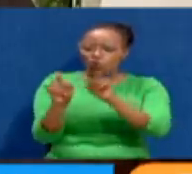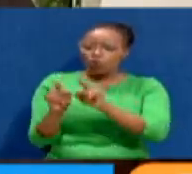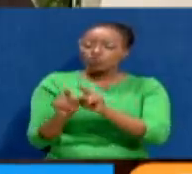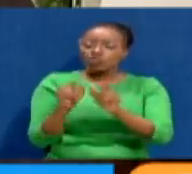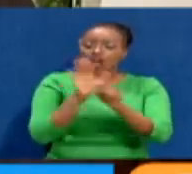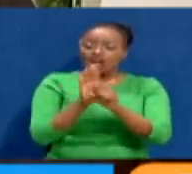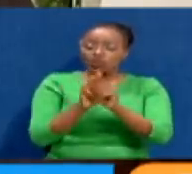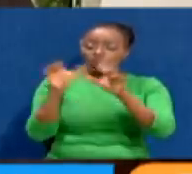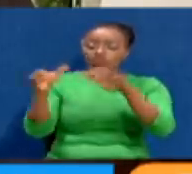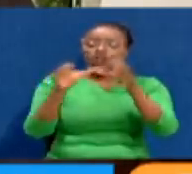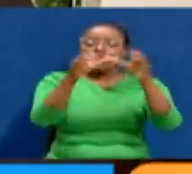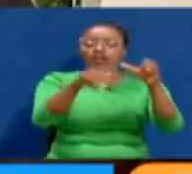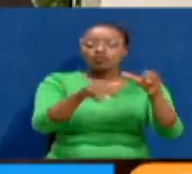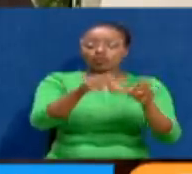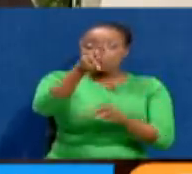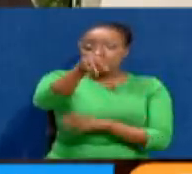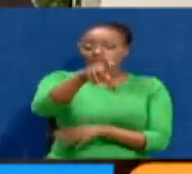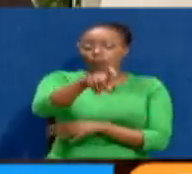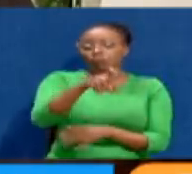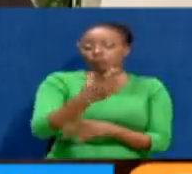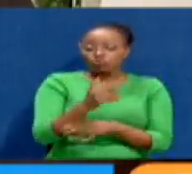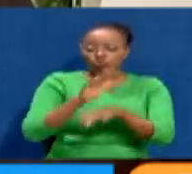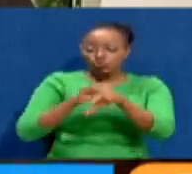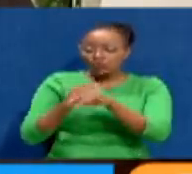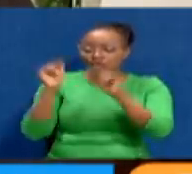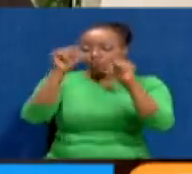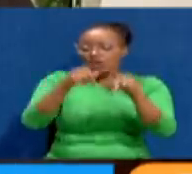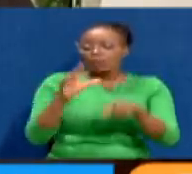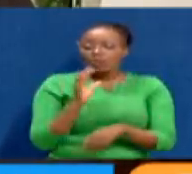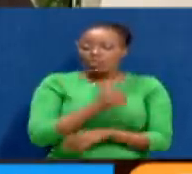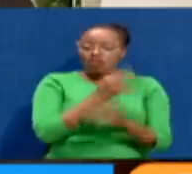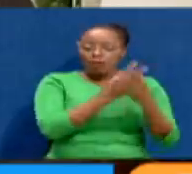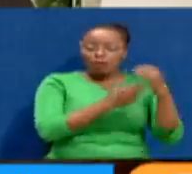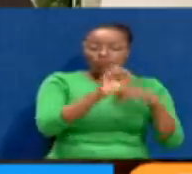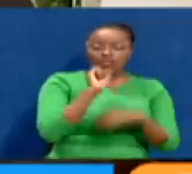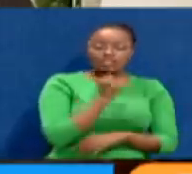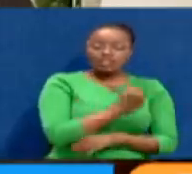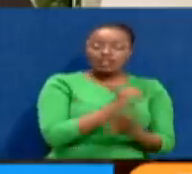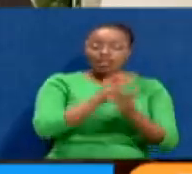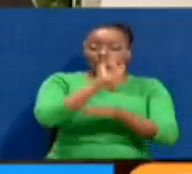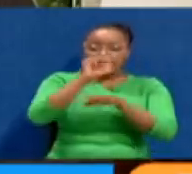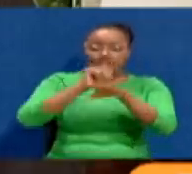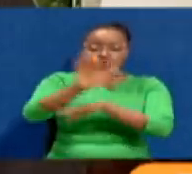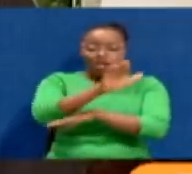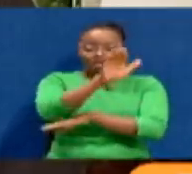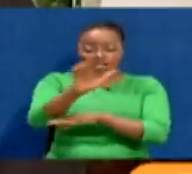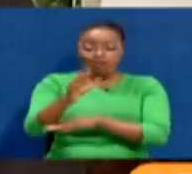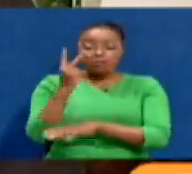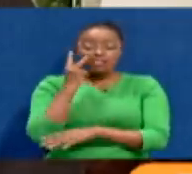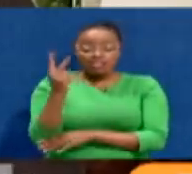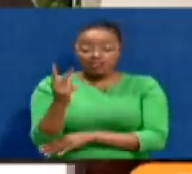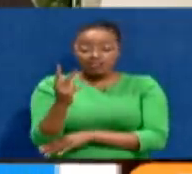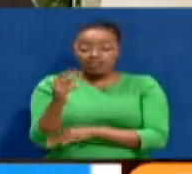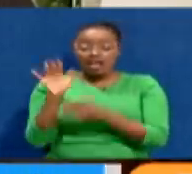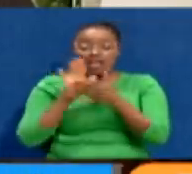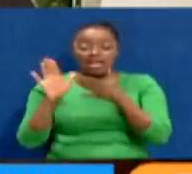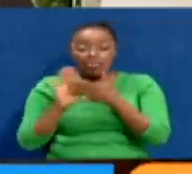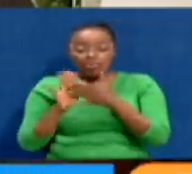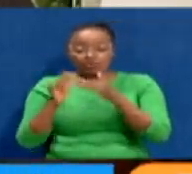a lot of companies that ought to have been called to those committees, both in the Senate and in the National Assembly. I am seeing a